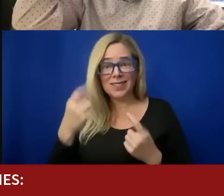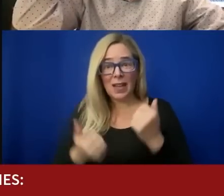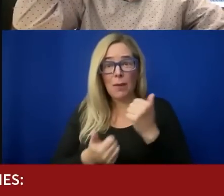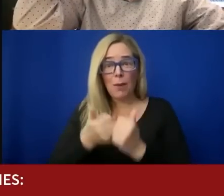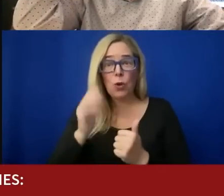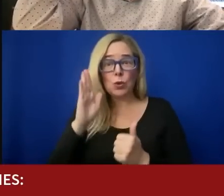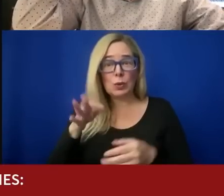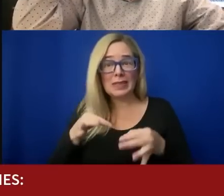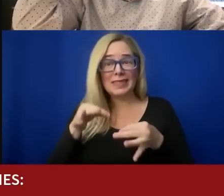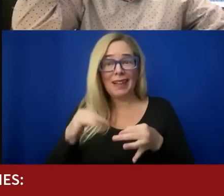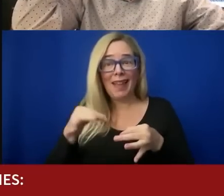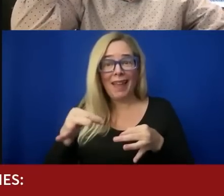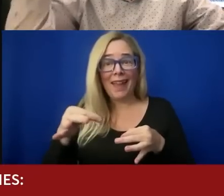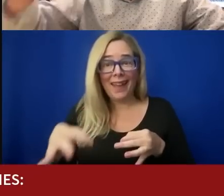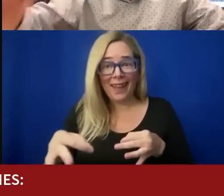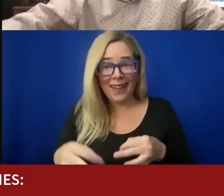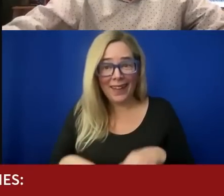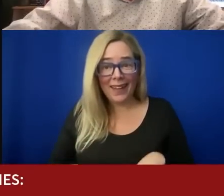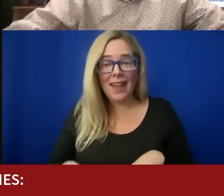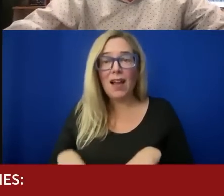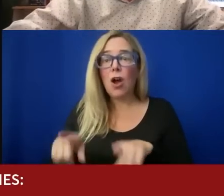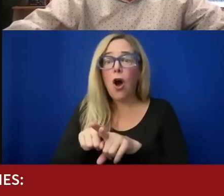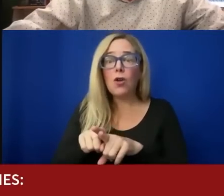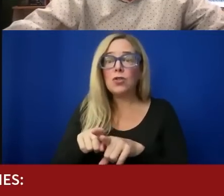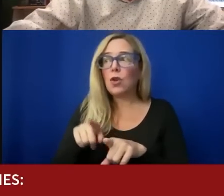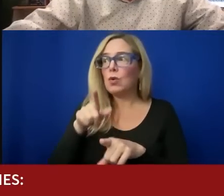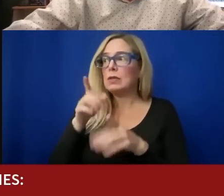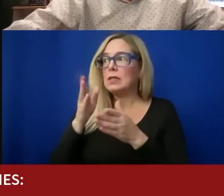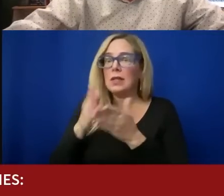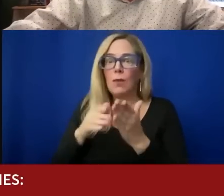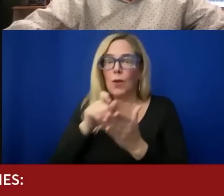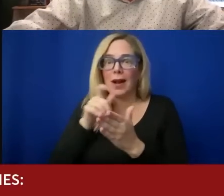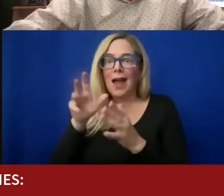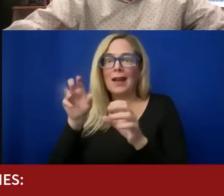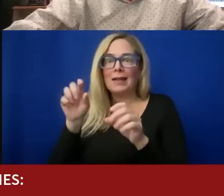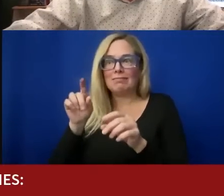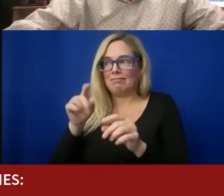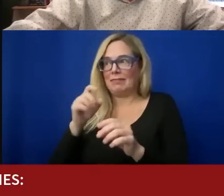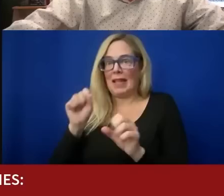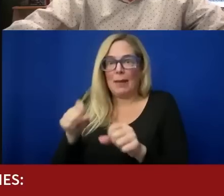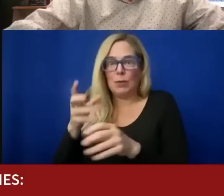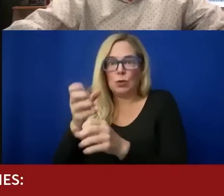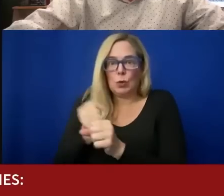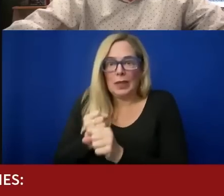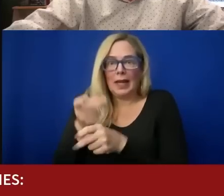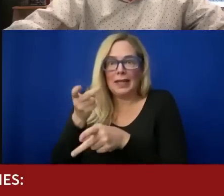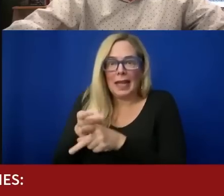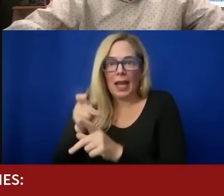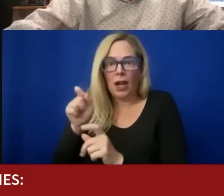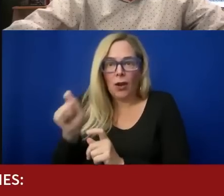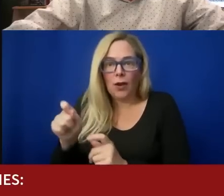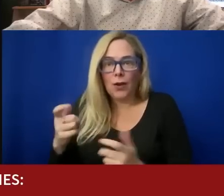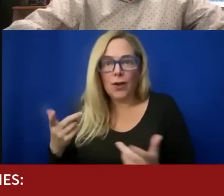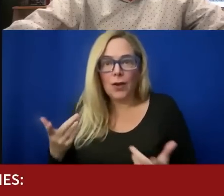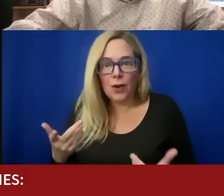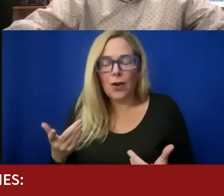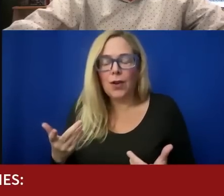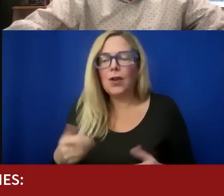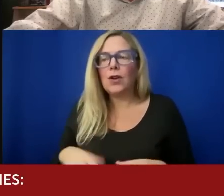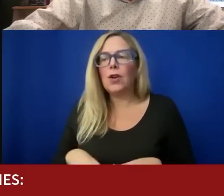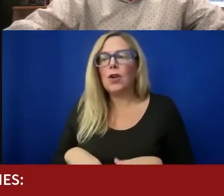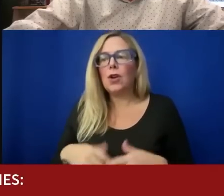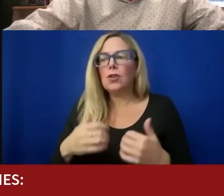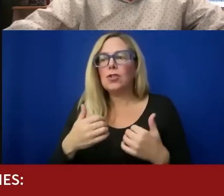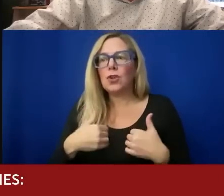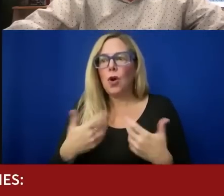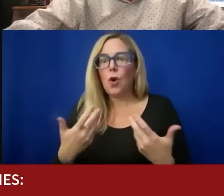12 months. They were also unable to obtain care. So like I mentioned earlier, there's an interesting relationship with having a primary care provider,